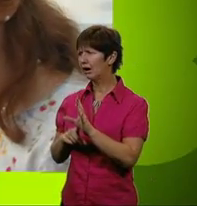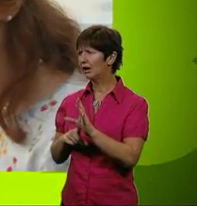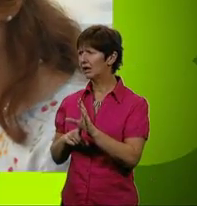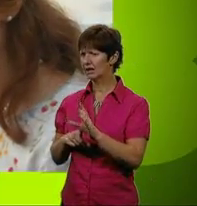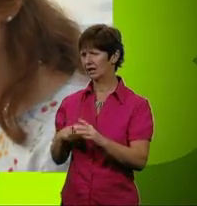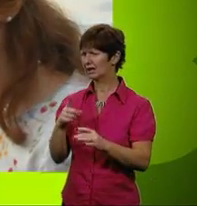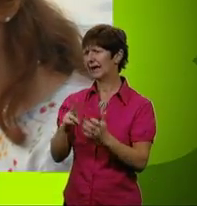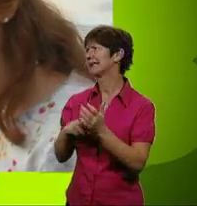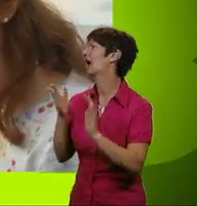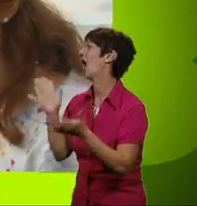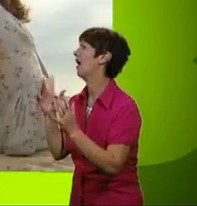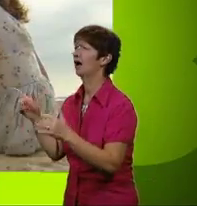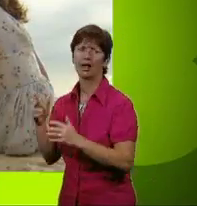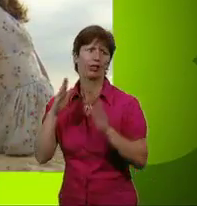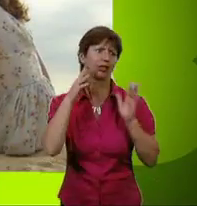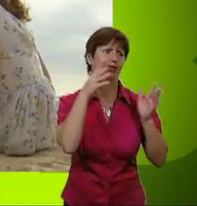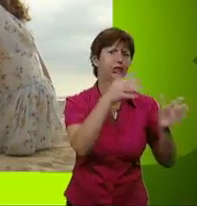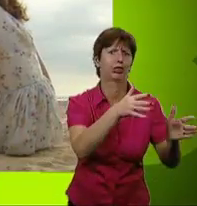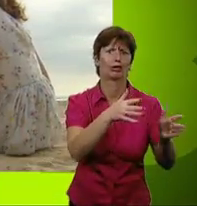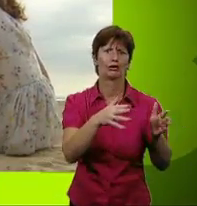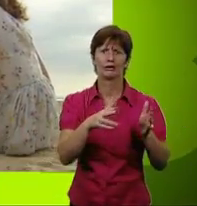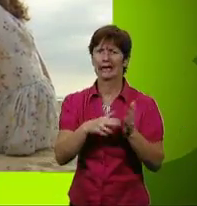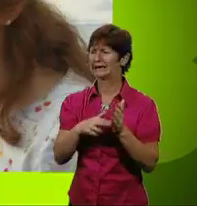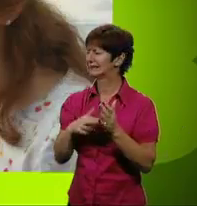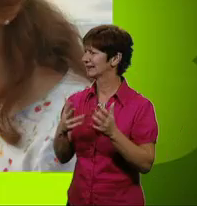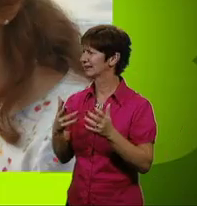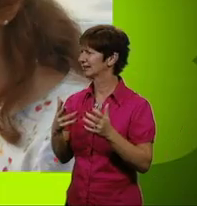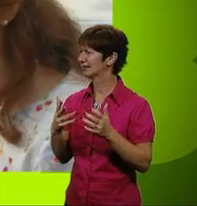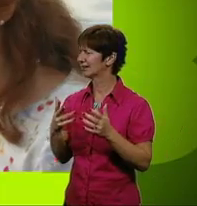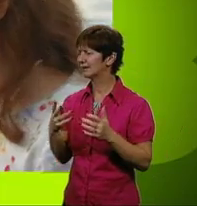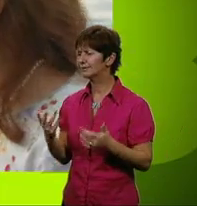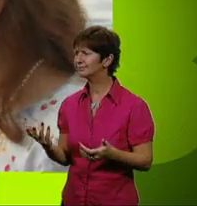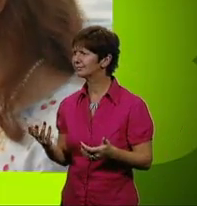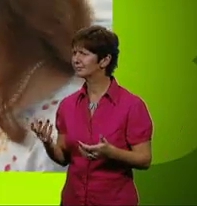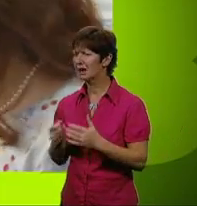Chloe, what if she distracts him? He'll never get anything done.